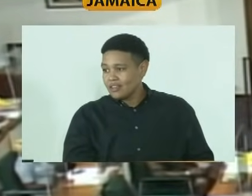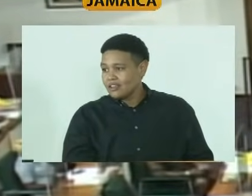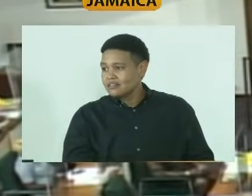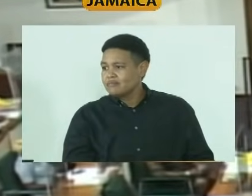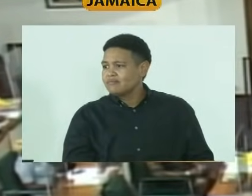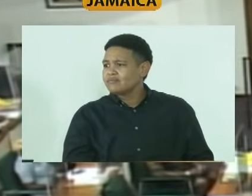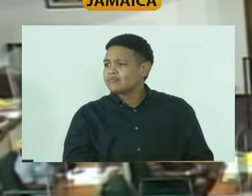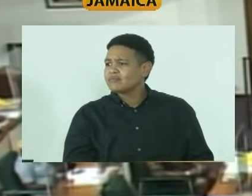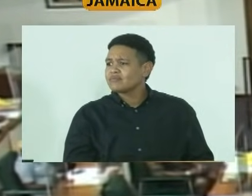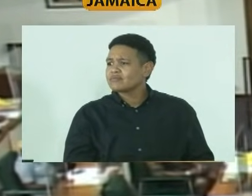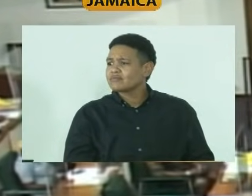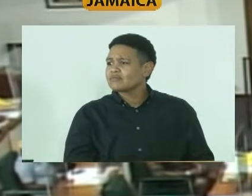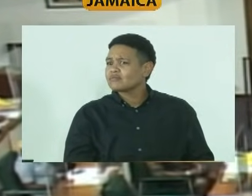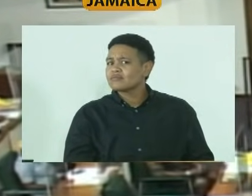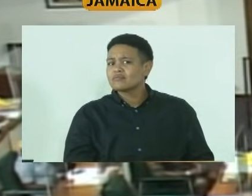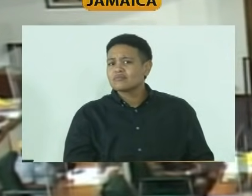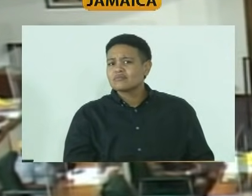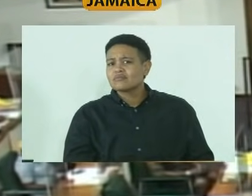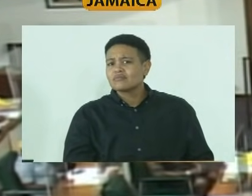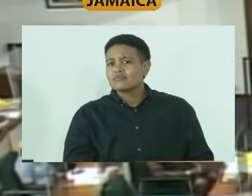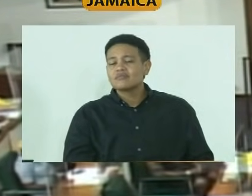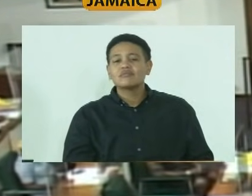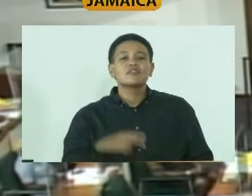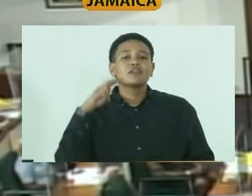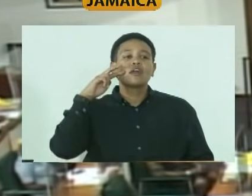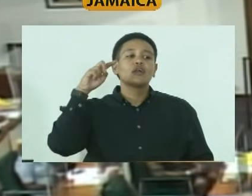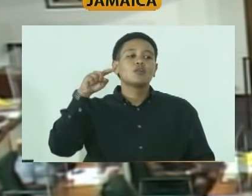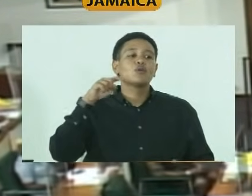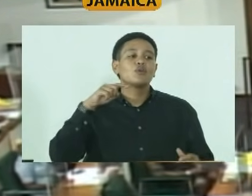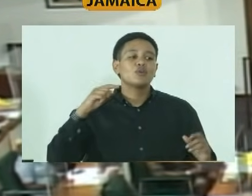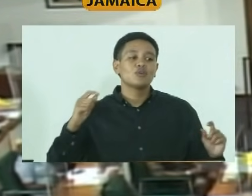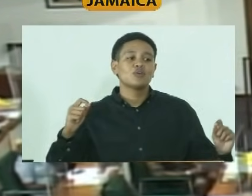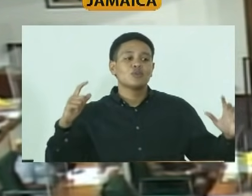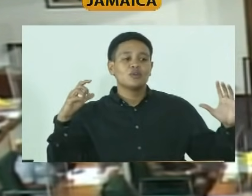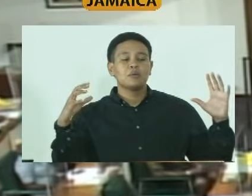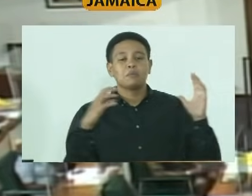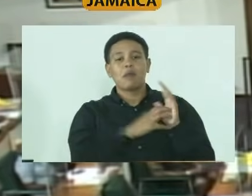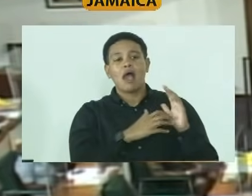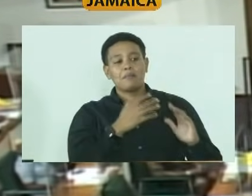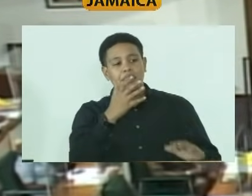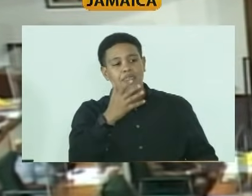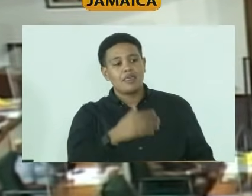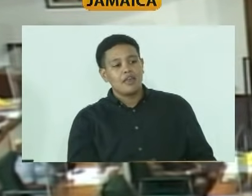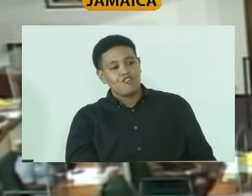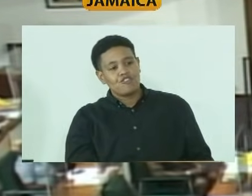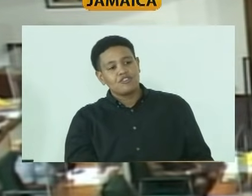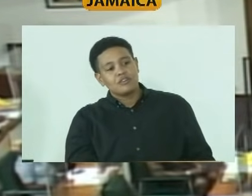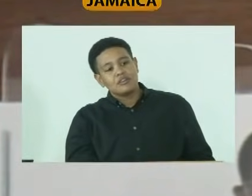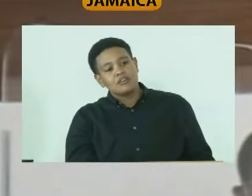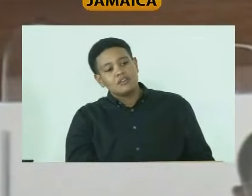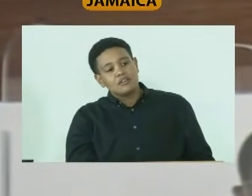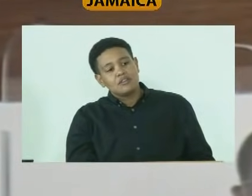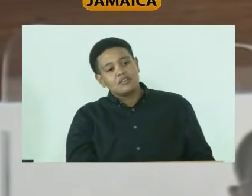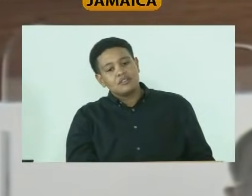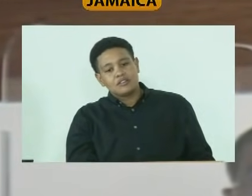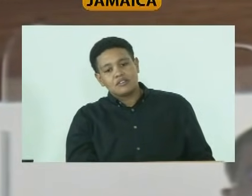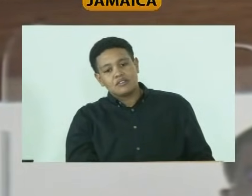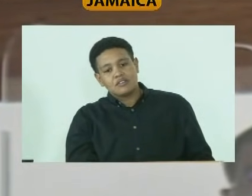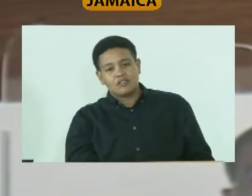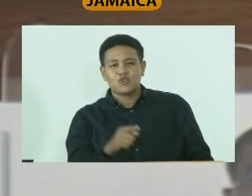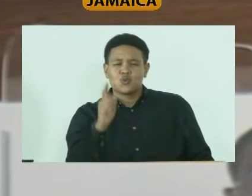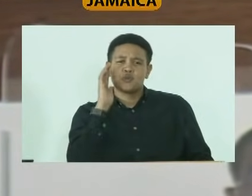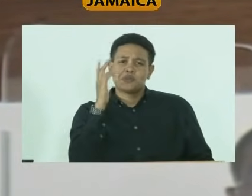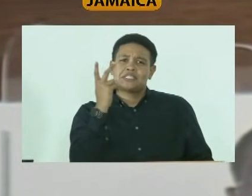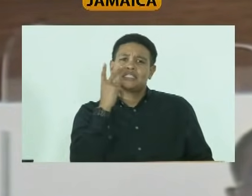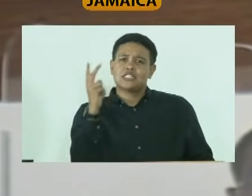And if you take a look, Madam Speaker and colleagues, at the screen, you will see what Jamaica will